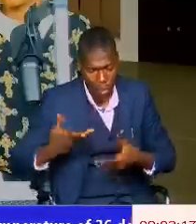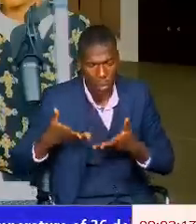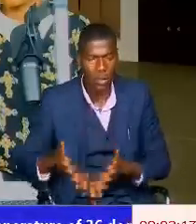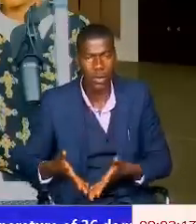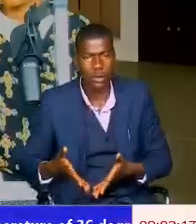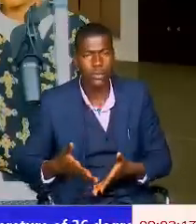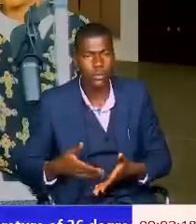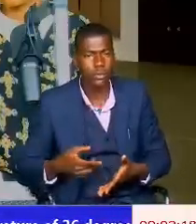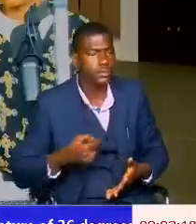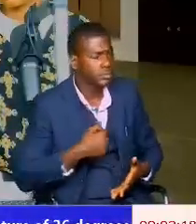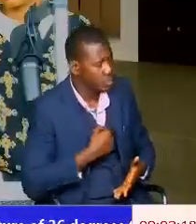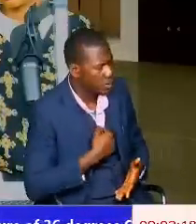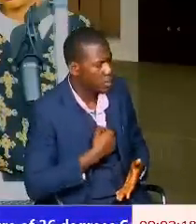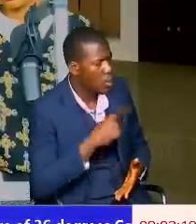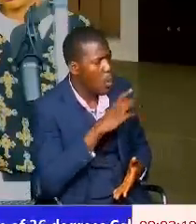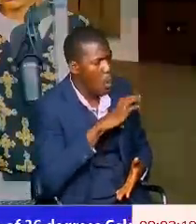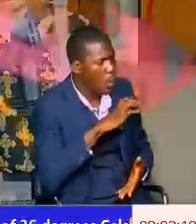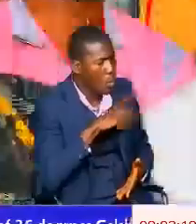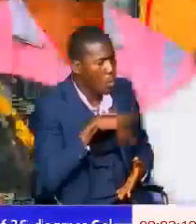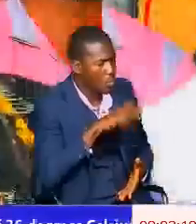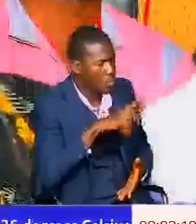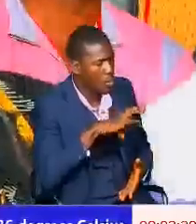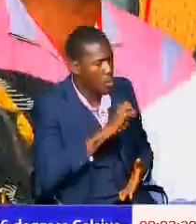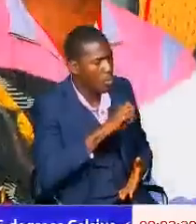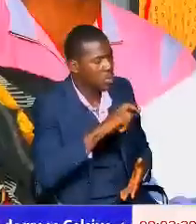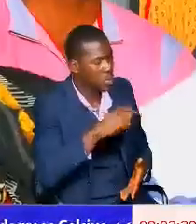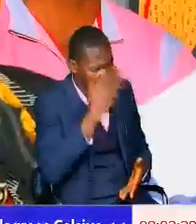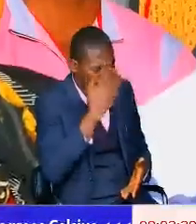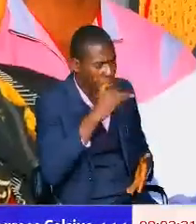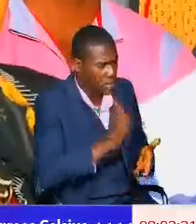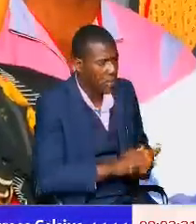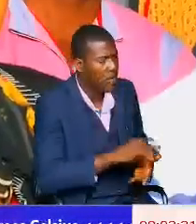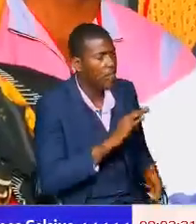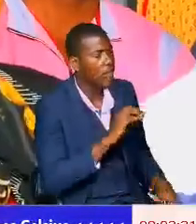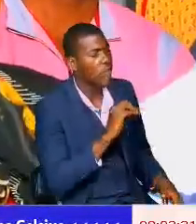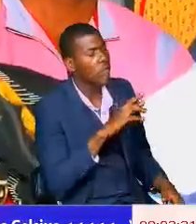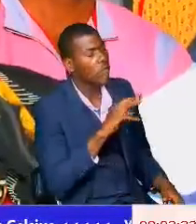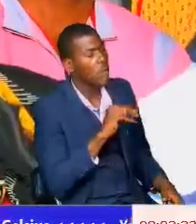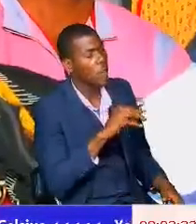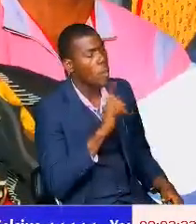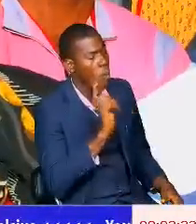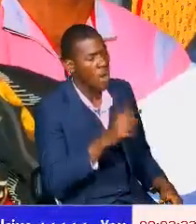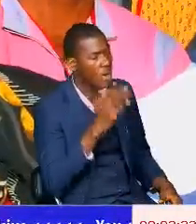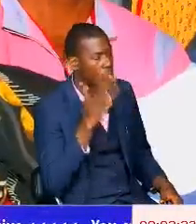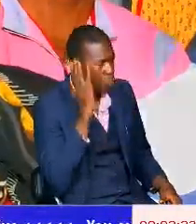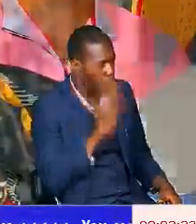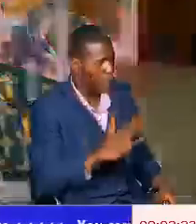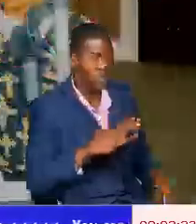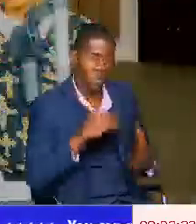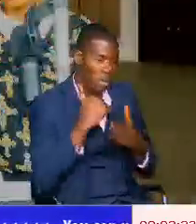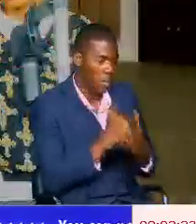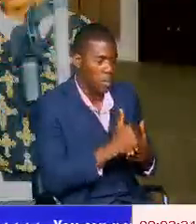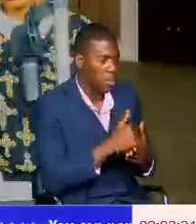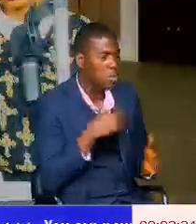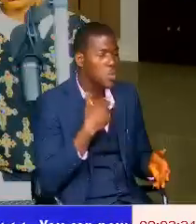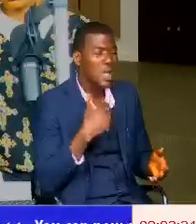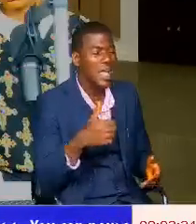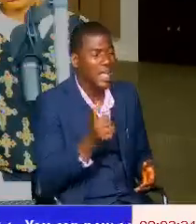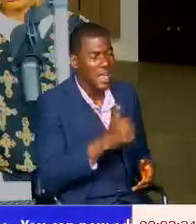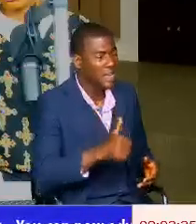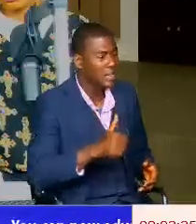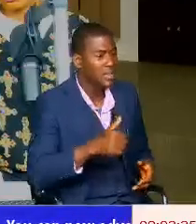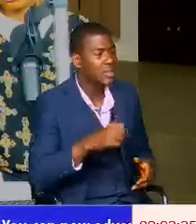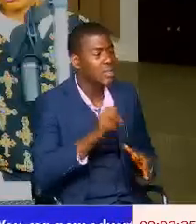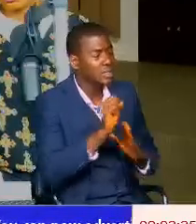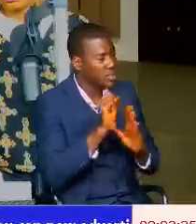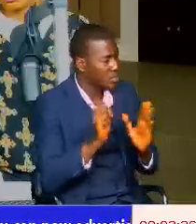I am 100% sure. Former will take the matter up. Wherever state, there is no state of the federation that Former does